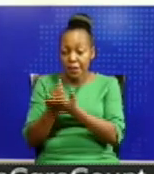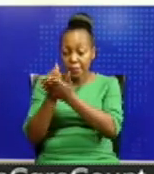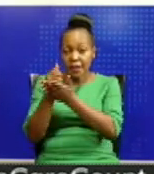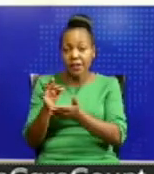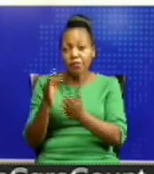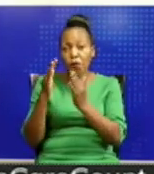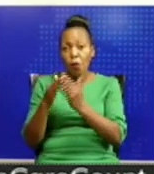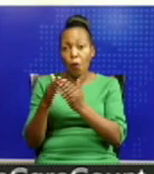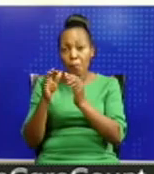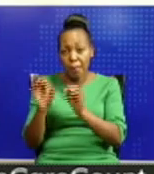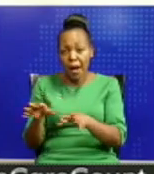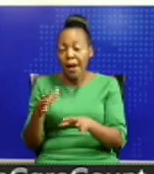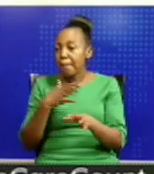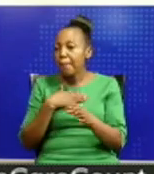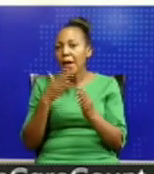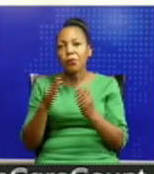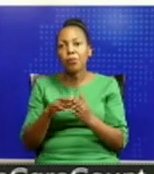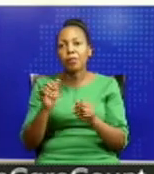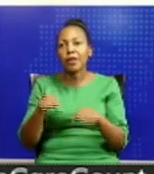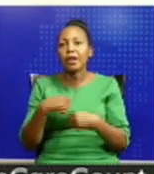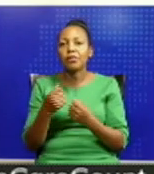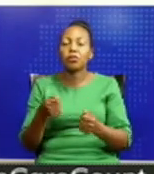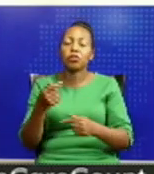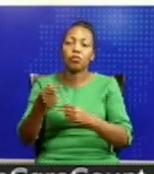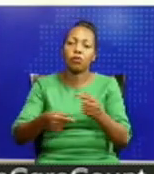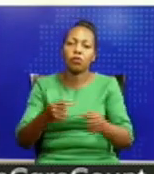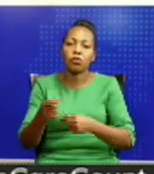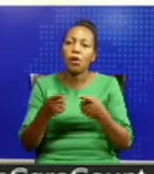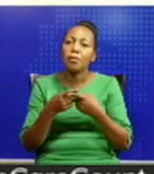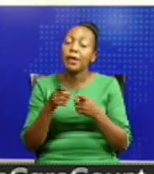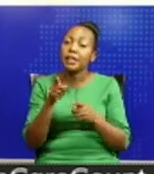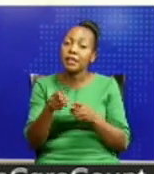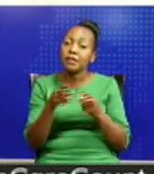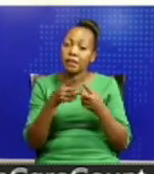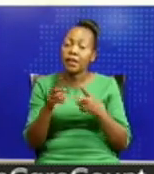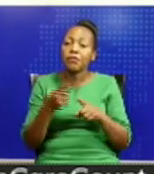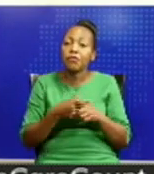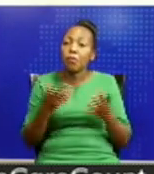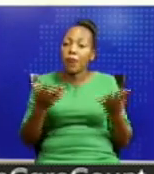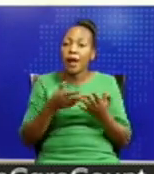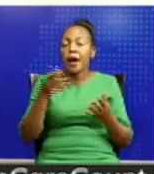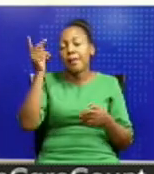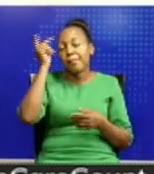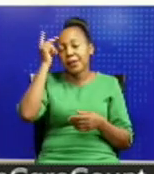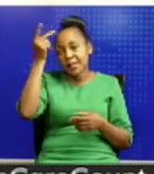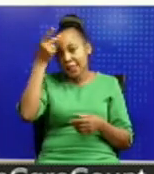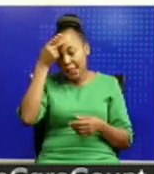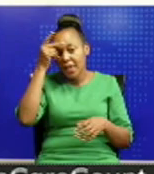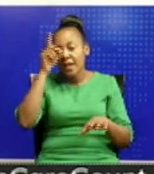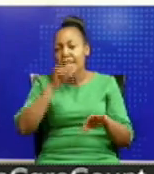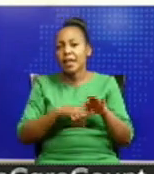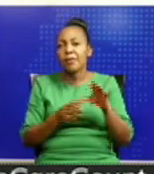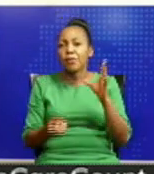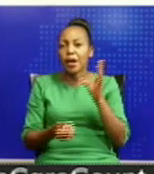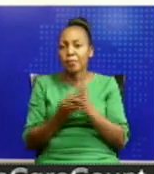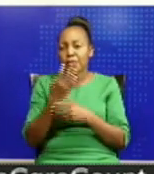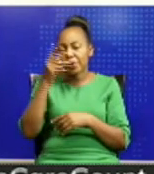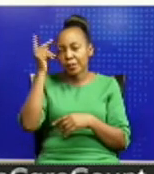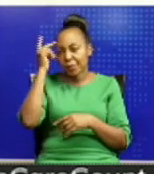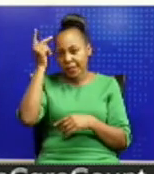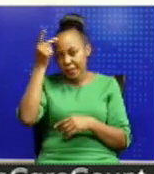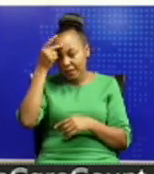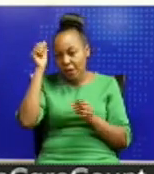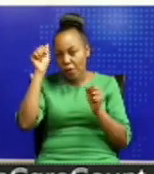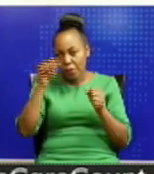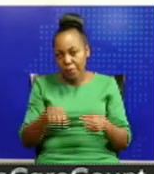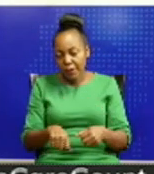standstill. Nothing will be able to move. But this begins also from policy, that when we are coming up with policies, we should be